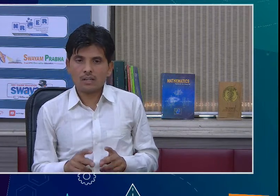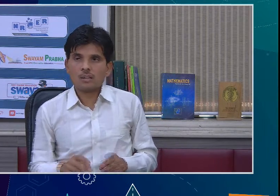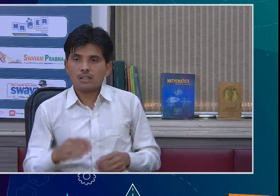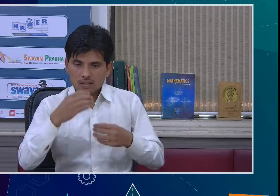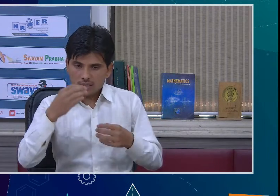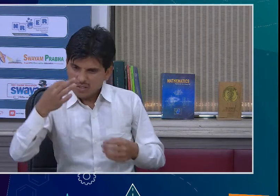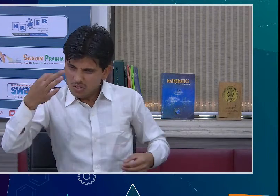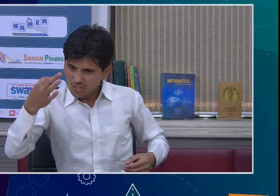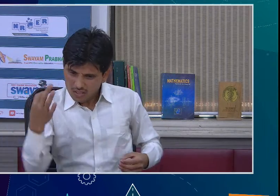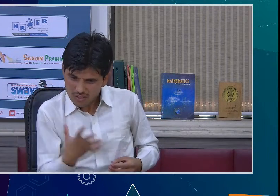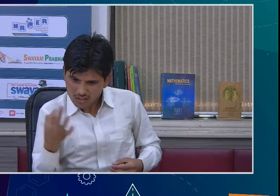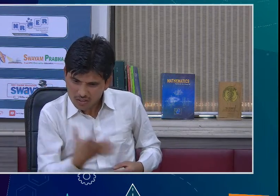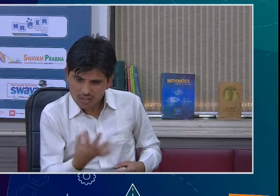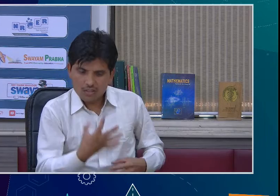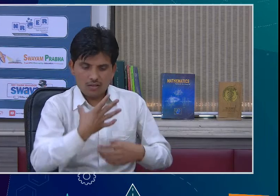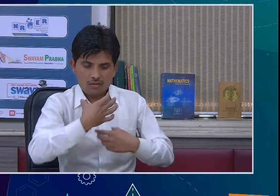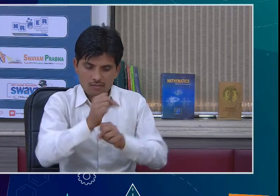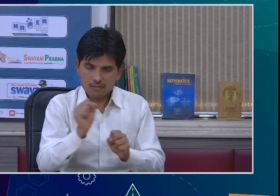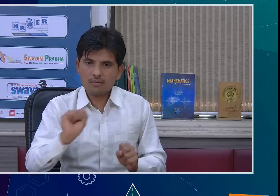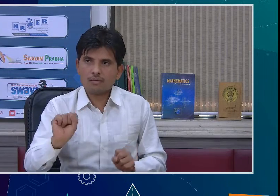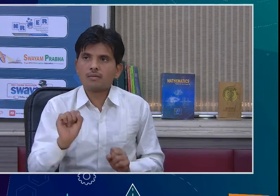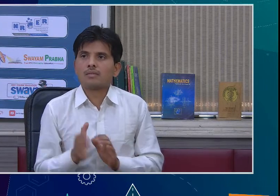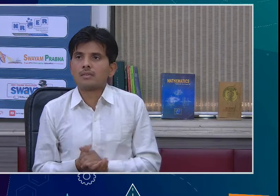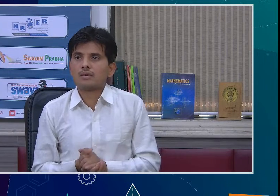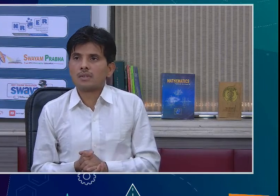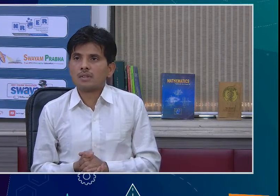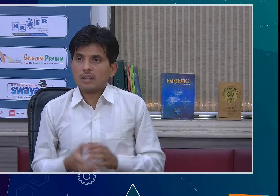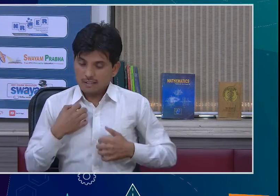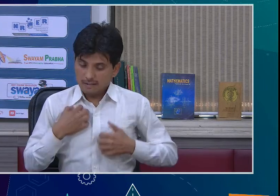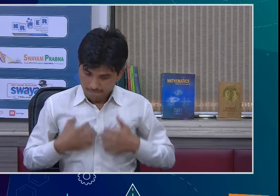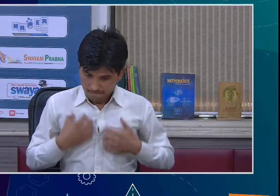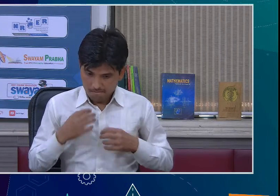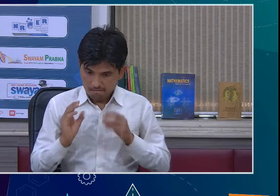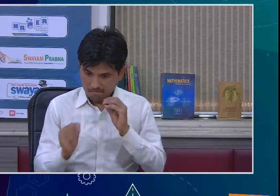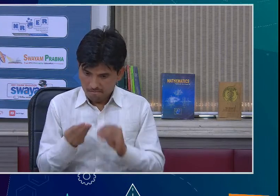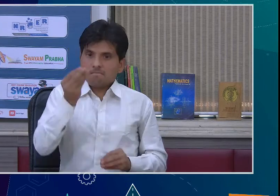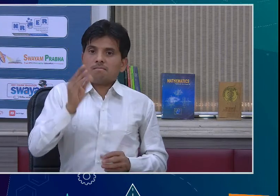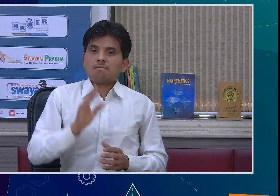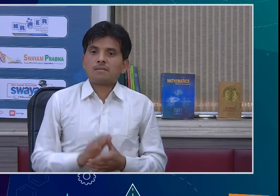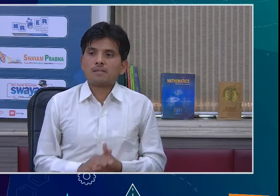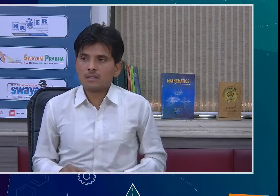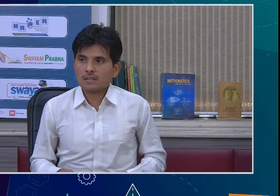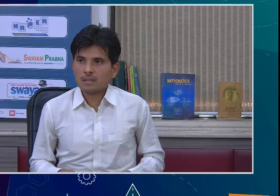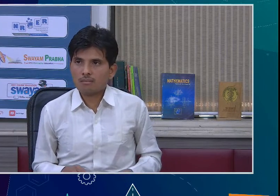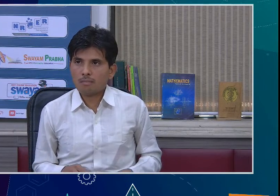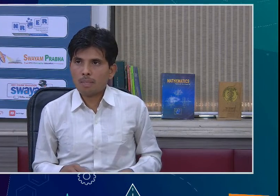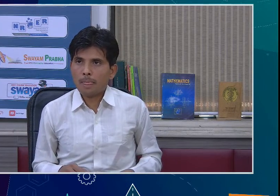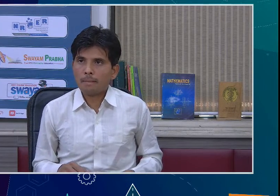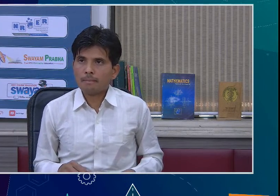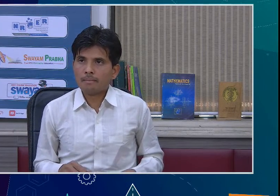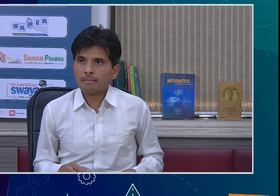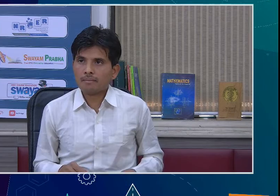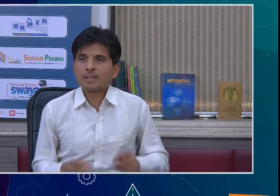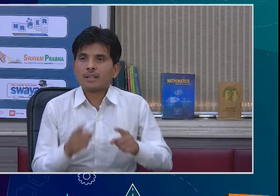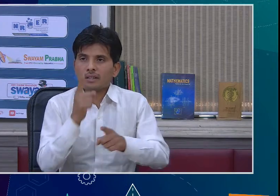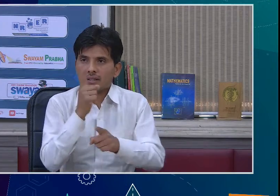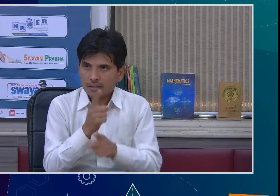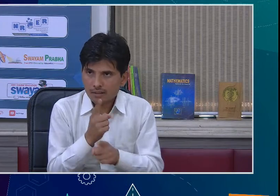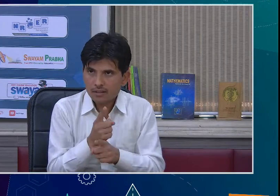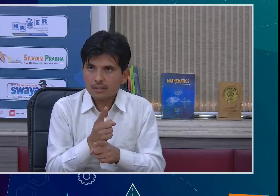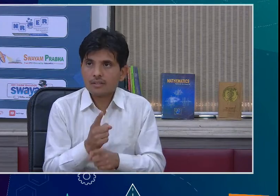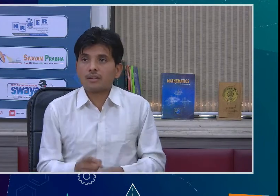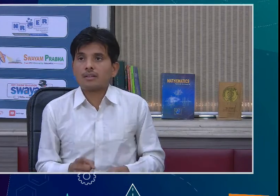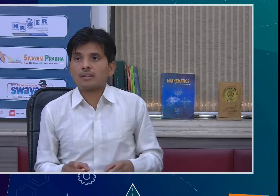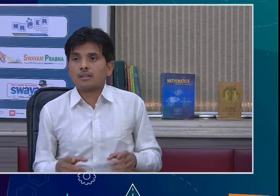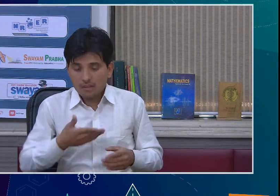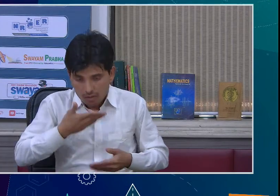clay. It's easily available, so the elders of their family or their teacher can help